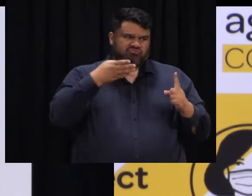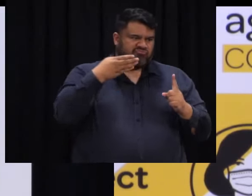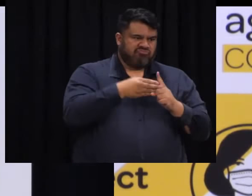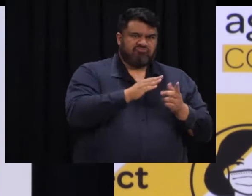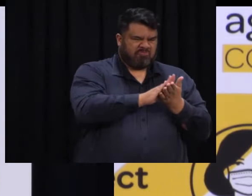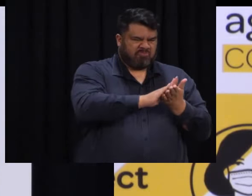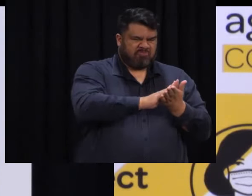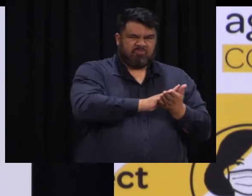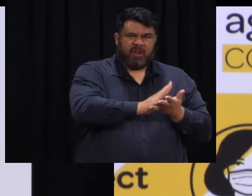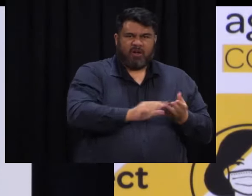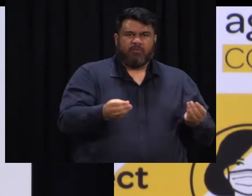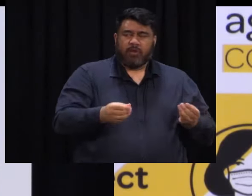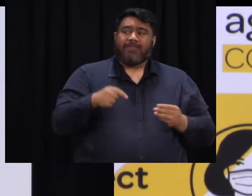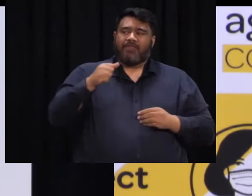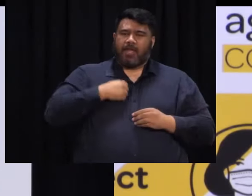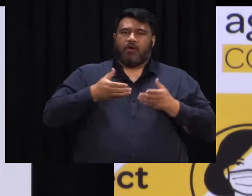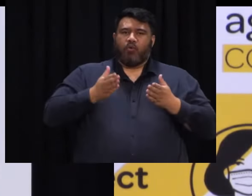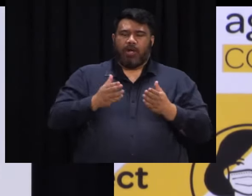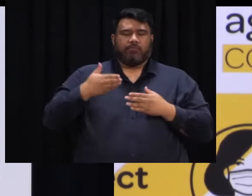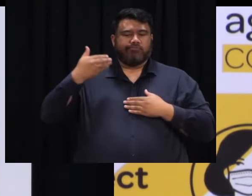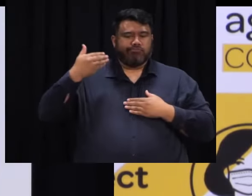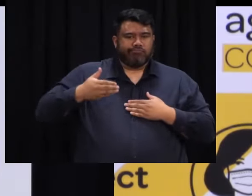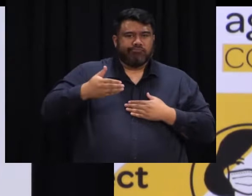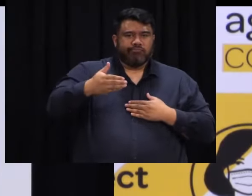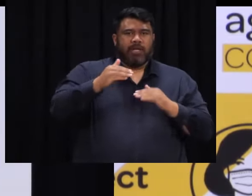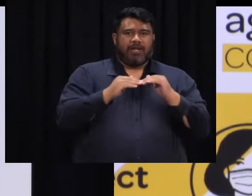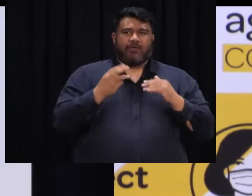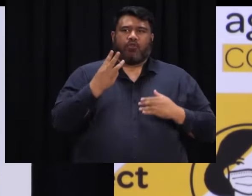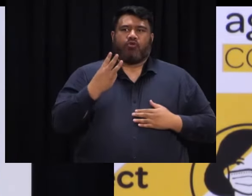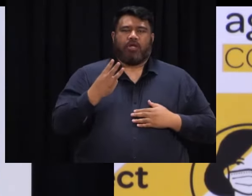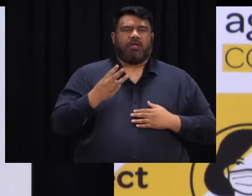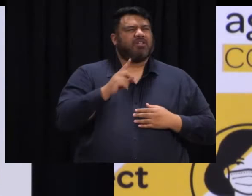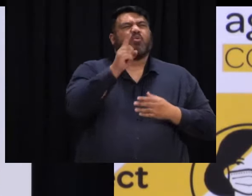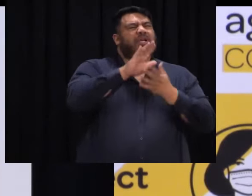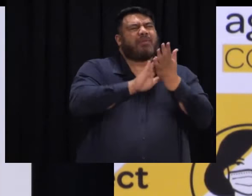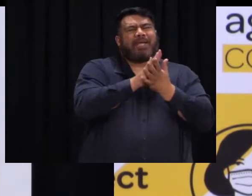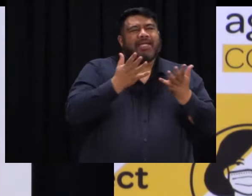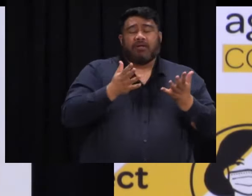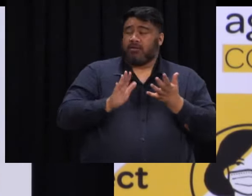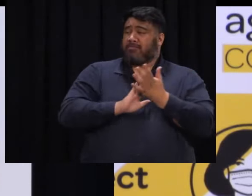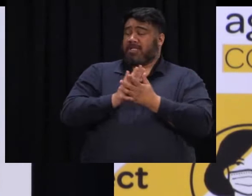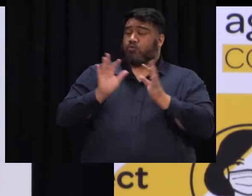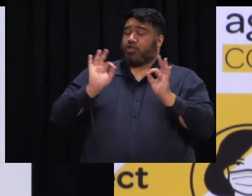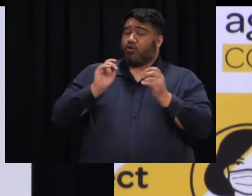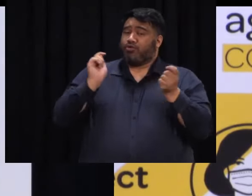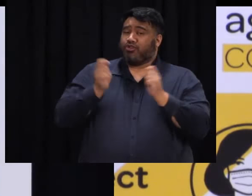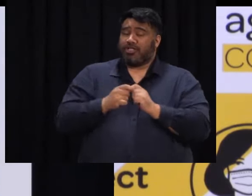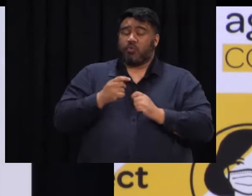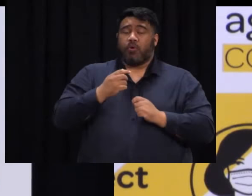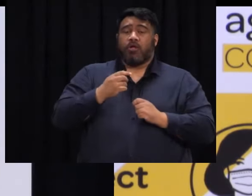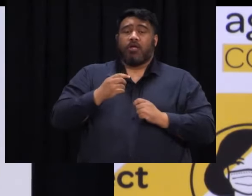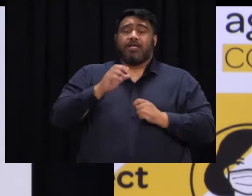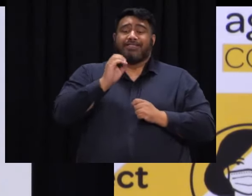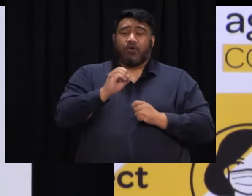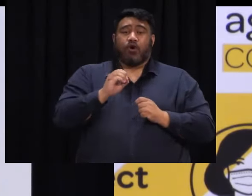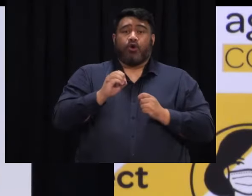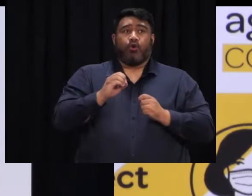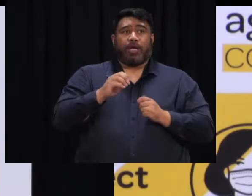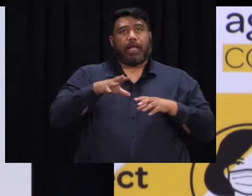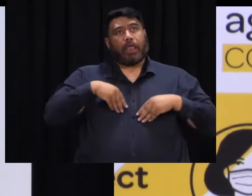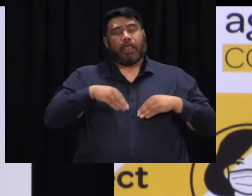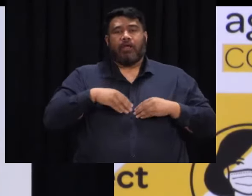are taking at level 3. So what does that mean in essence? It means that there's no change. We've always said zero tolerance does not mean 0 cases. It